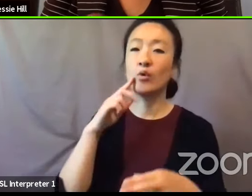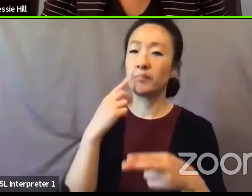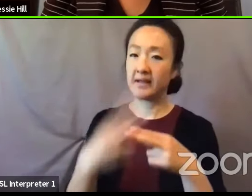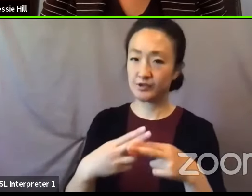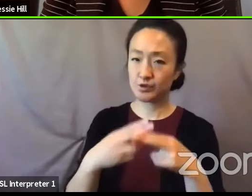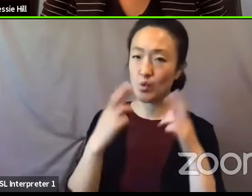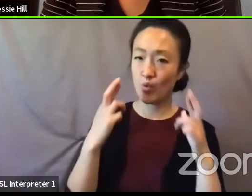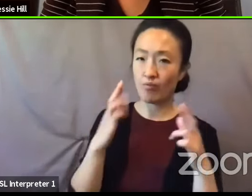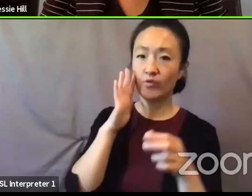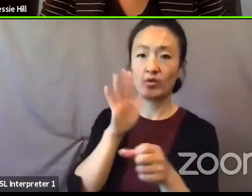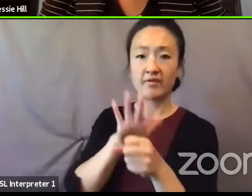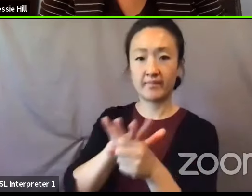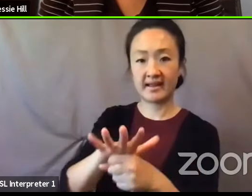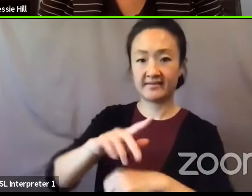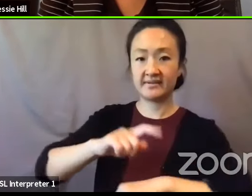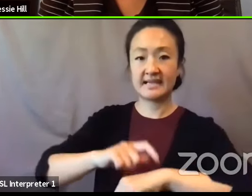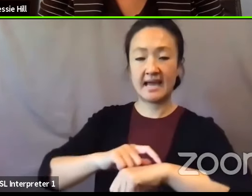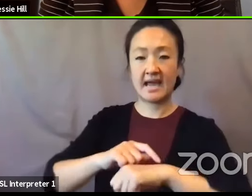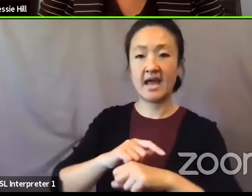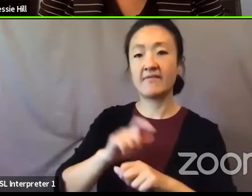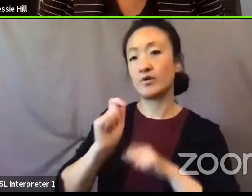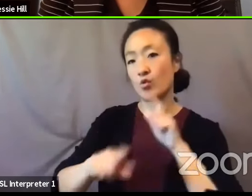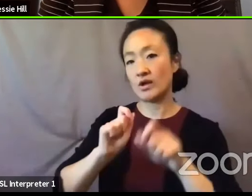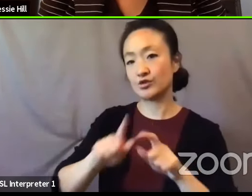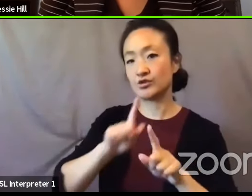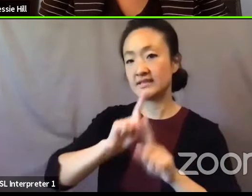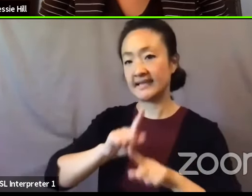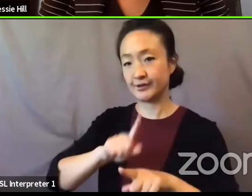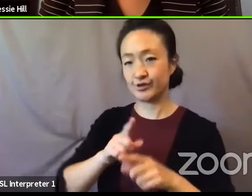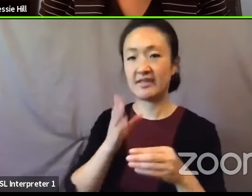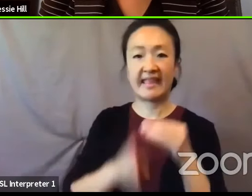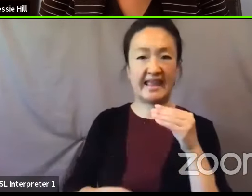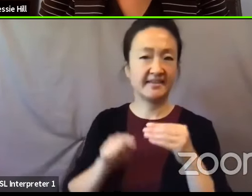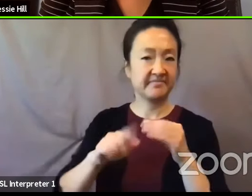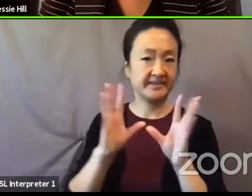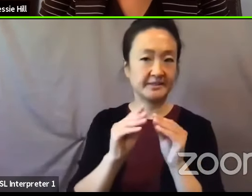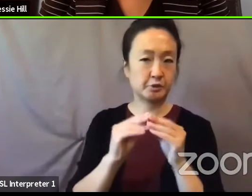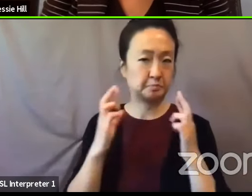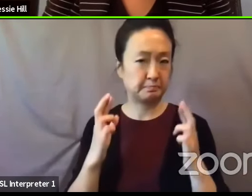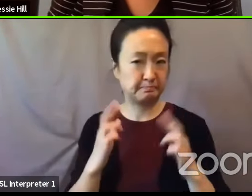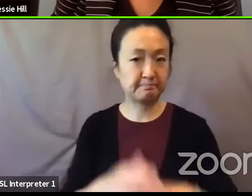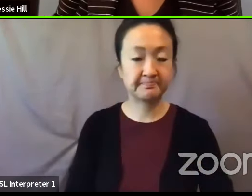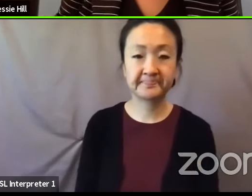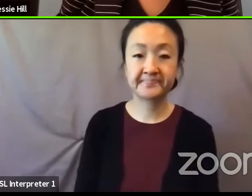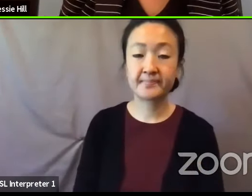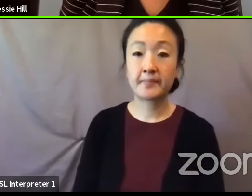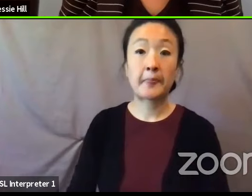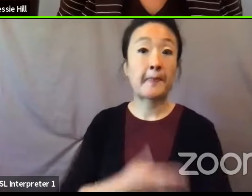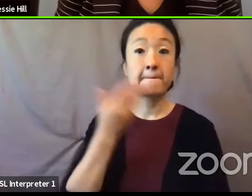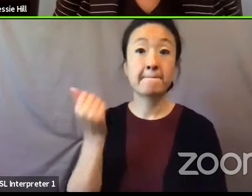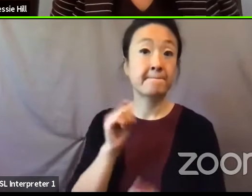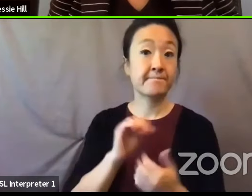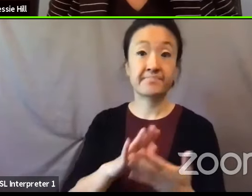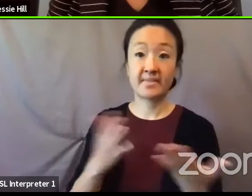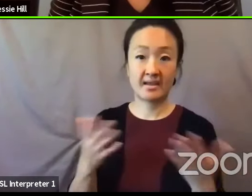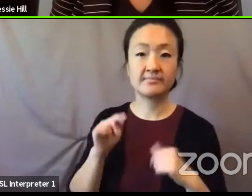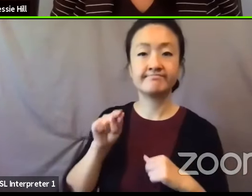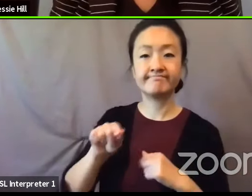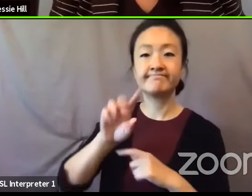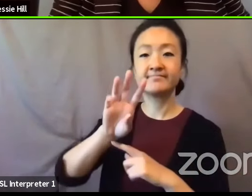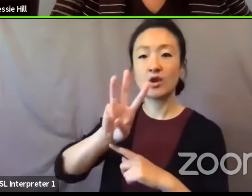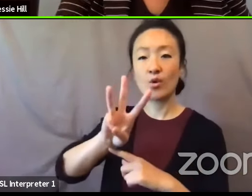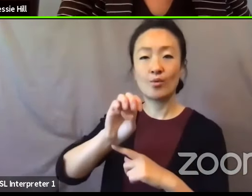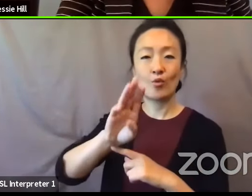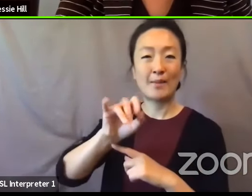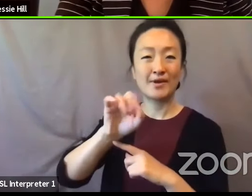hope, ample time for Q&A at the end of this session. And the best way, since this is a webinar format, the best